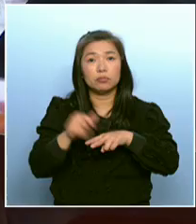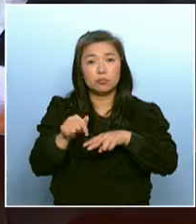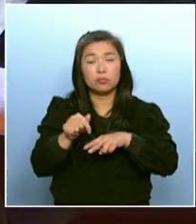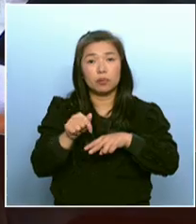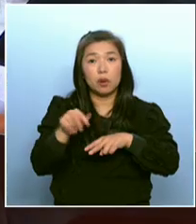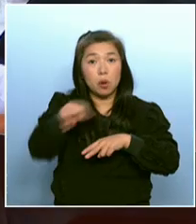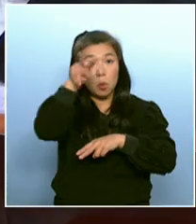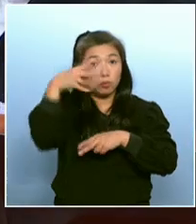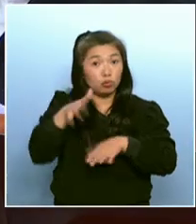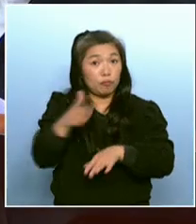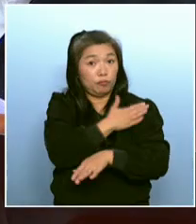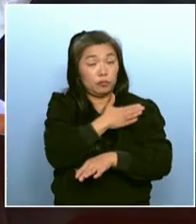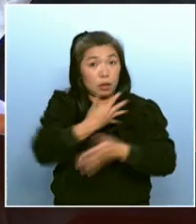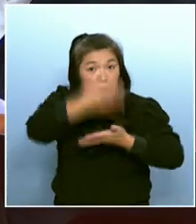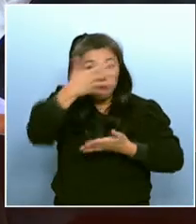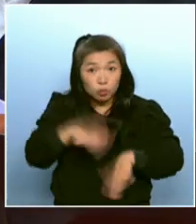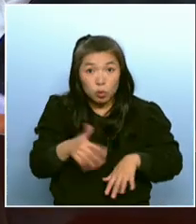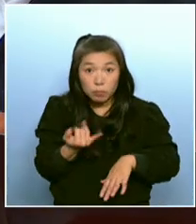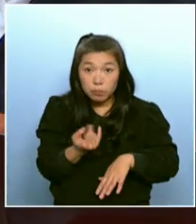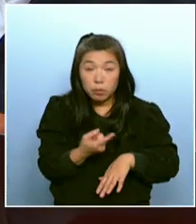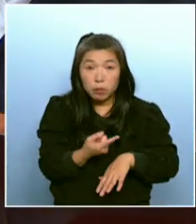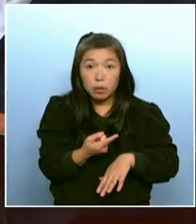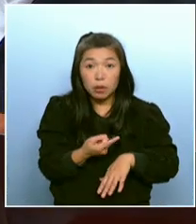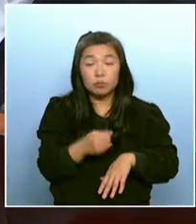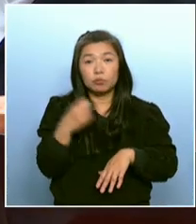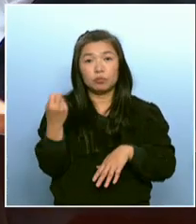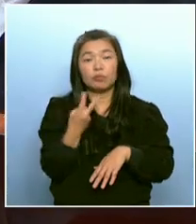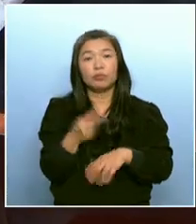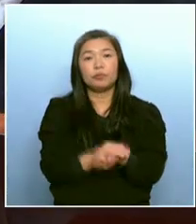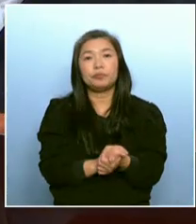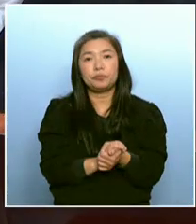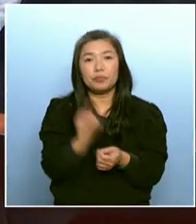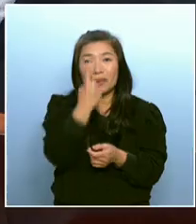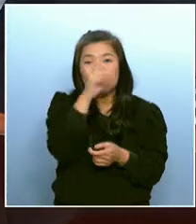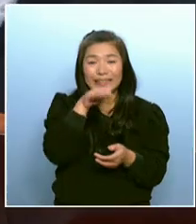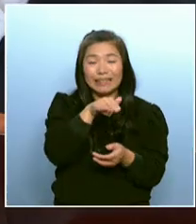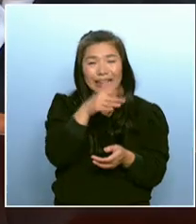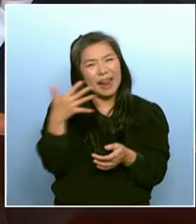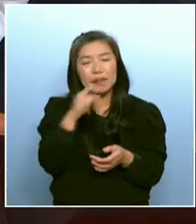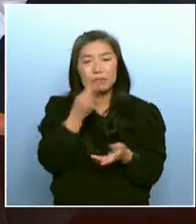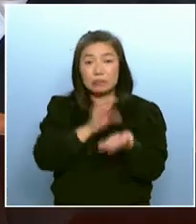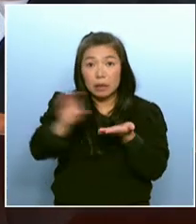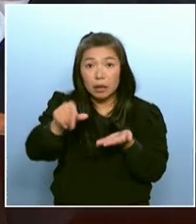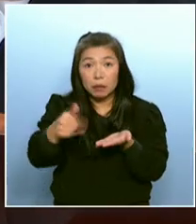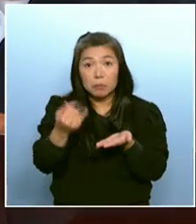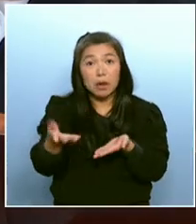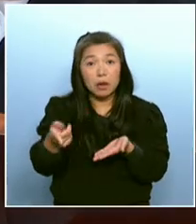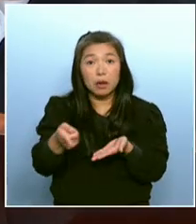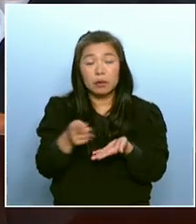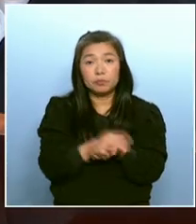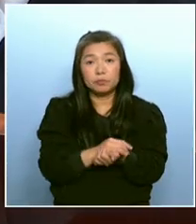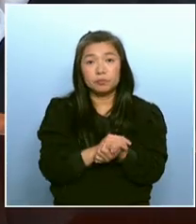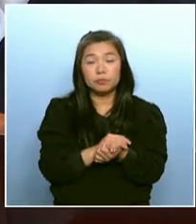elaborate? Will the Housing Society identify the principal contractor for the